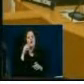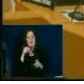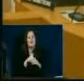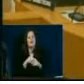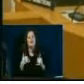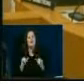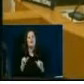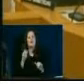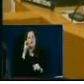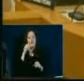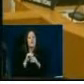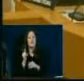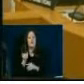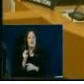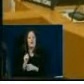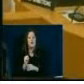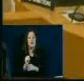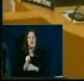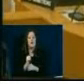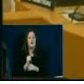still could have heard it in January.